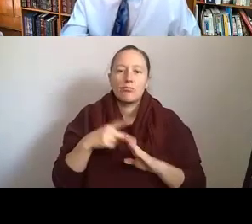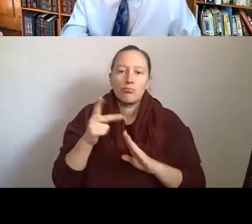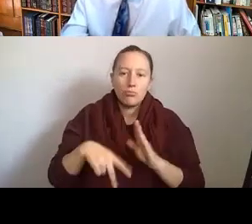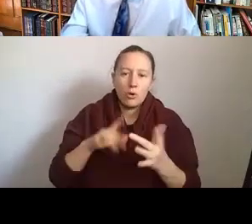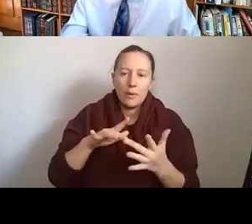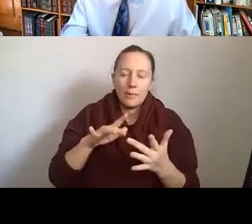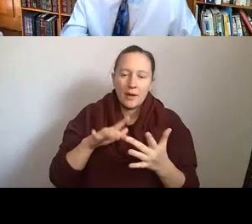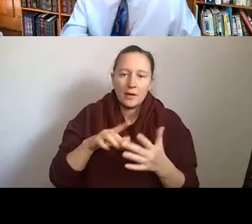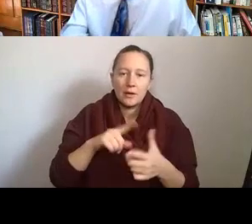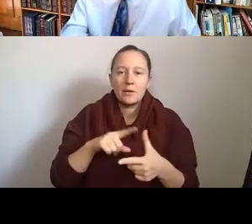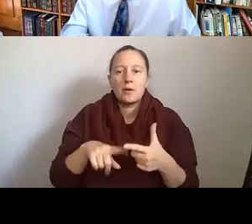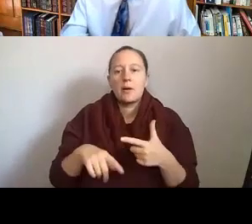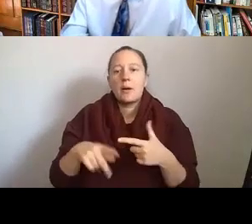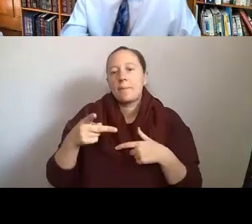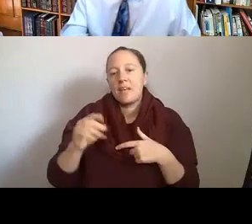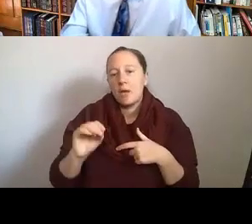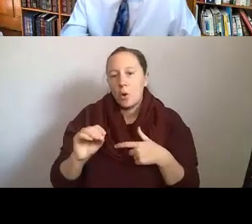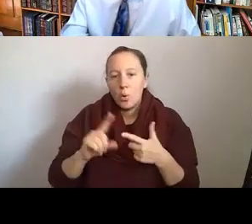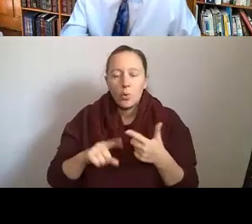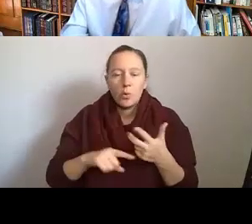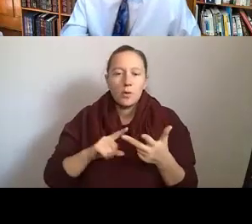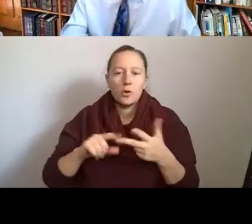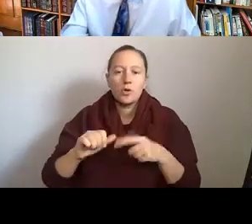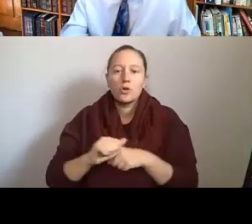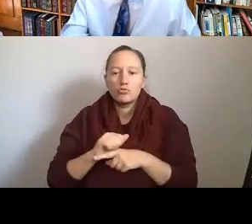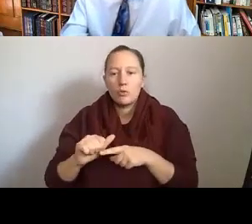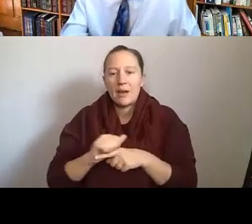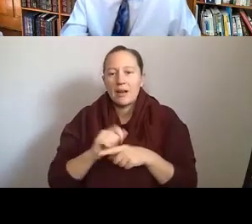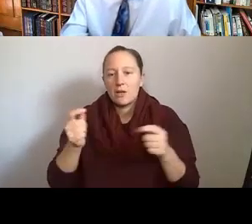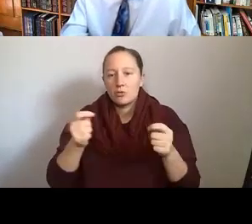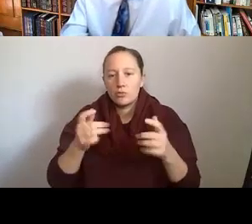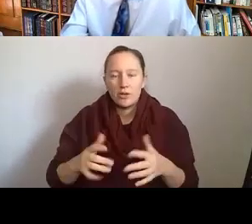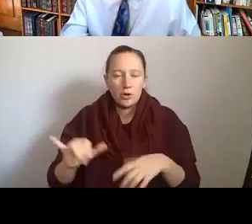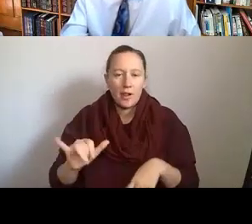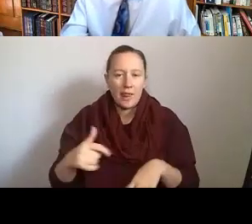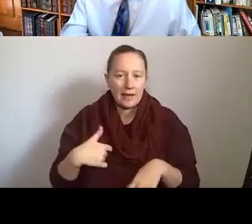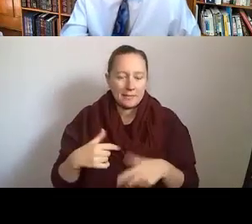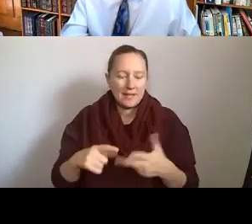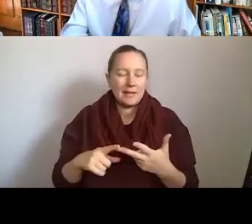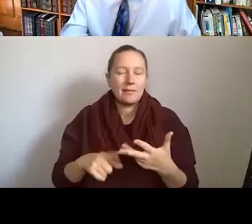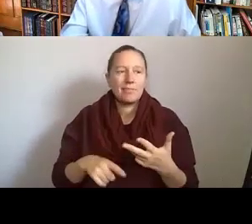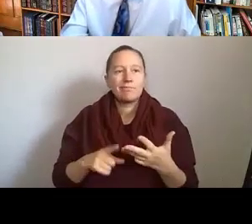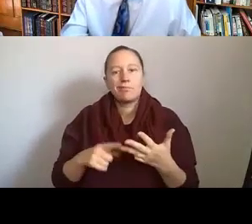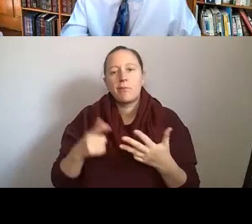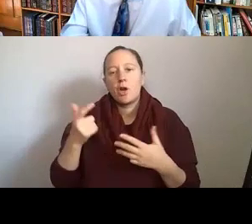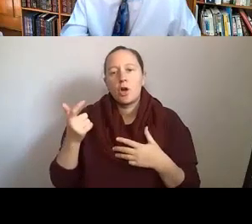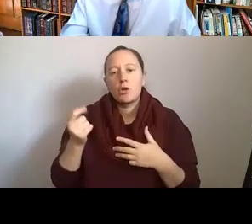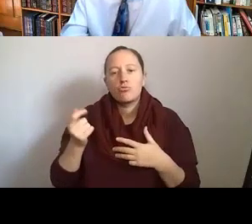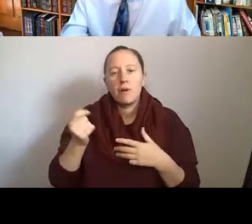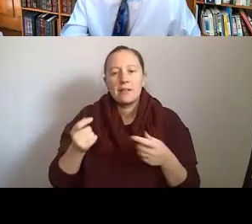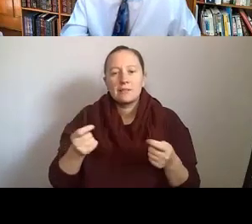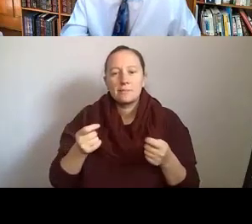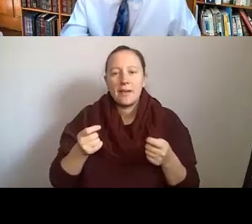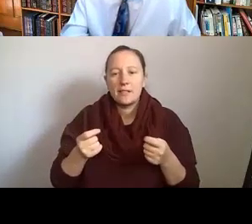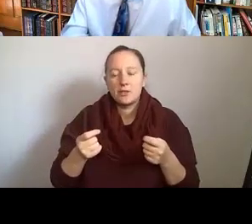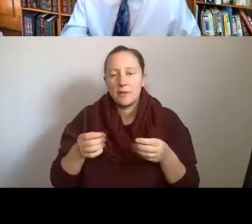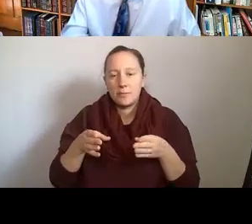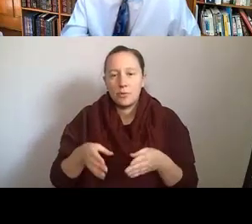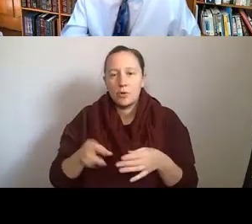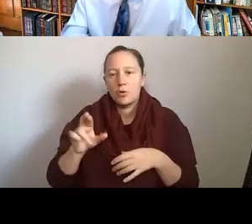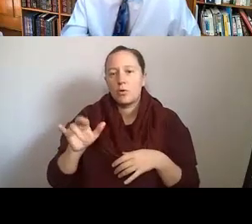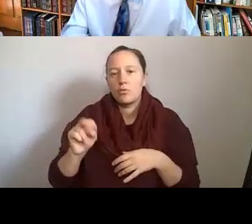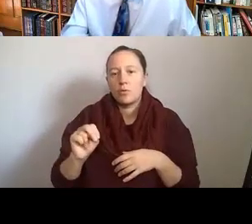It could be a program officer, it could be a training director such as myself. And then there's also a grants management contact. Ryan